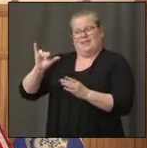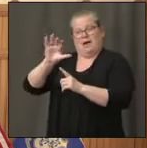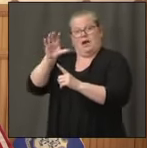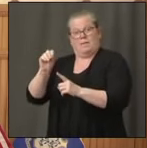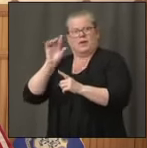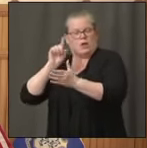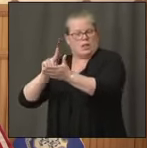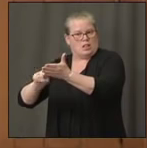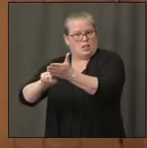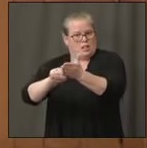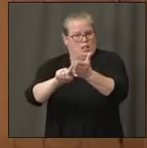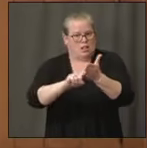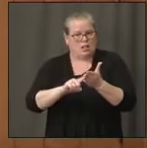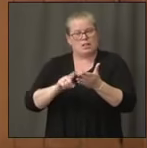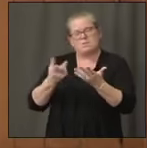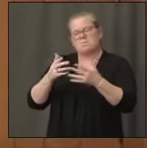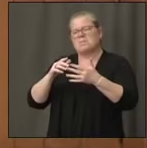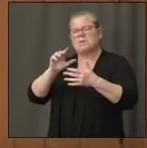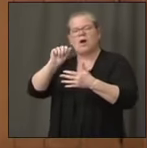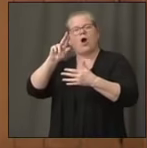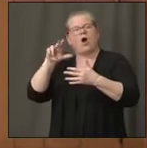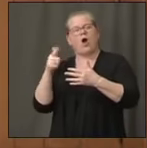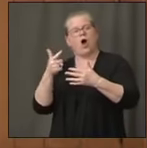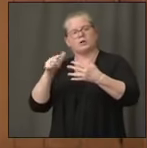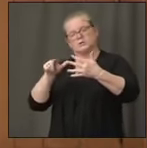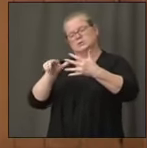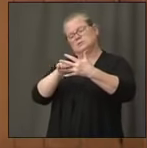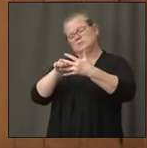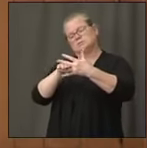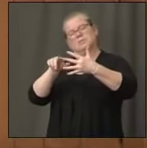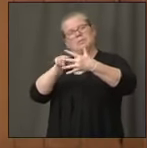mid-August with a target of a final report by the end of September.